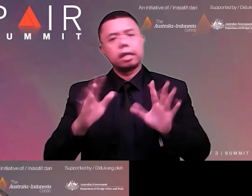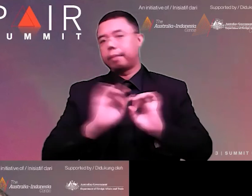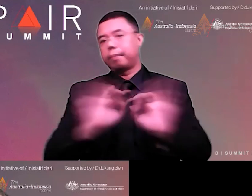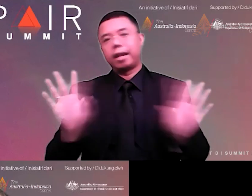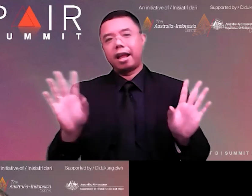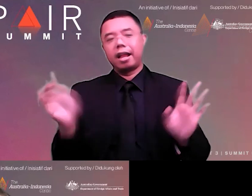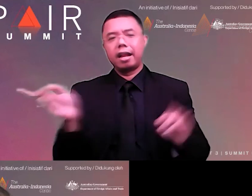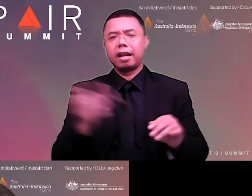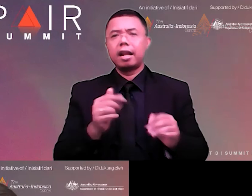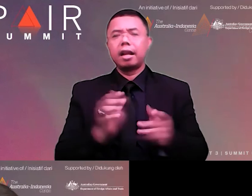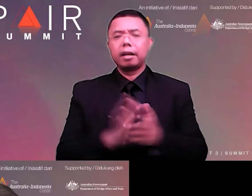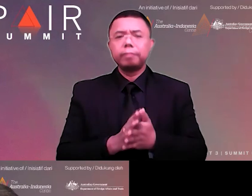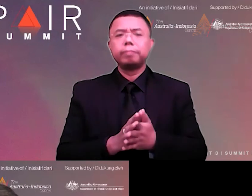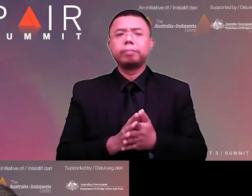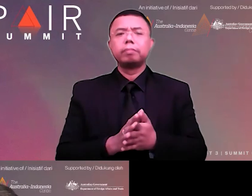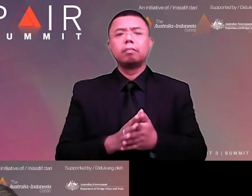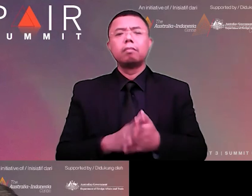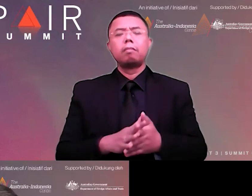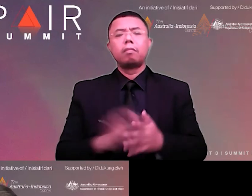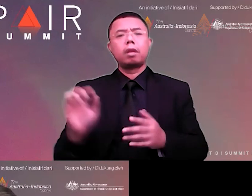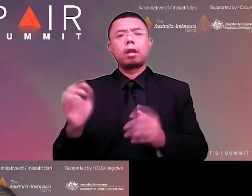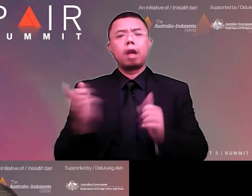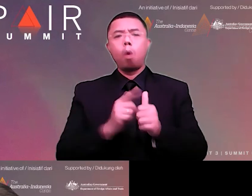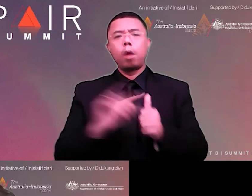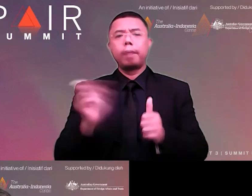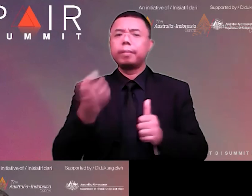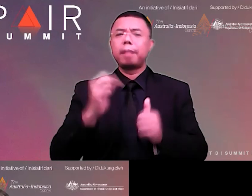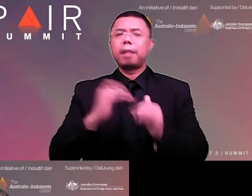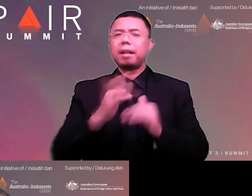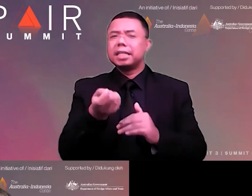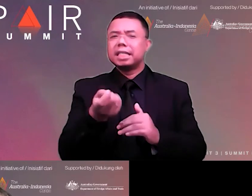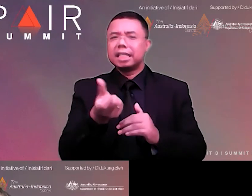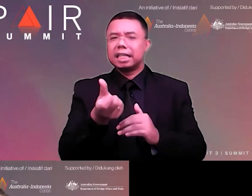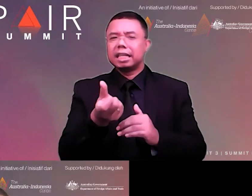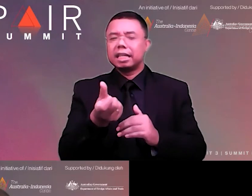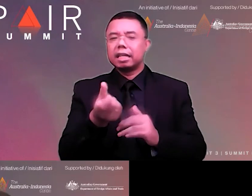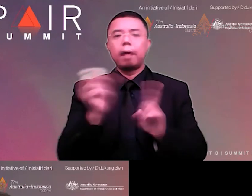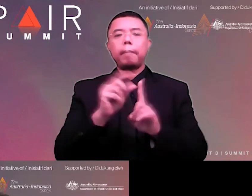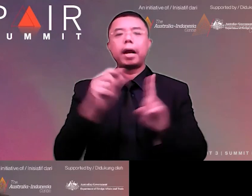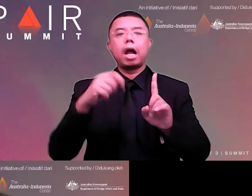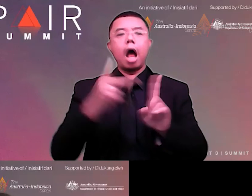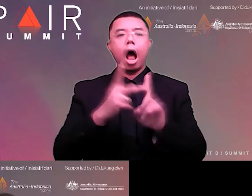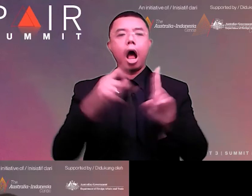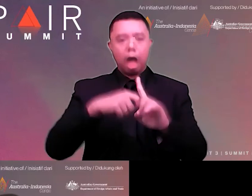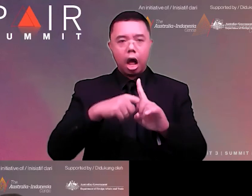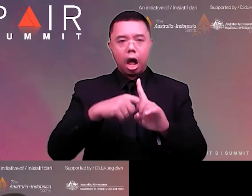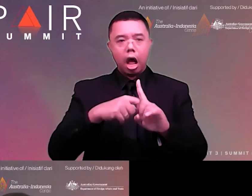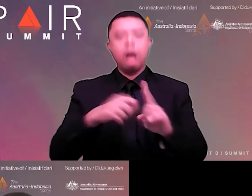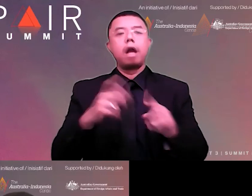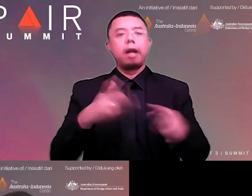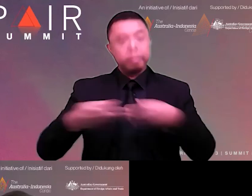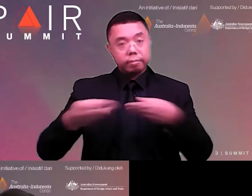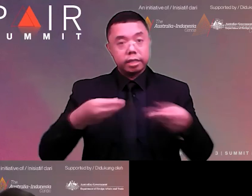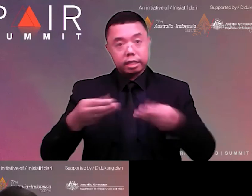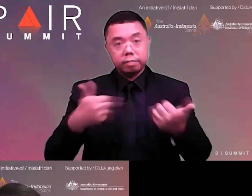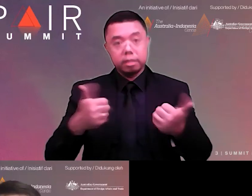job layoffs, and business navigated more effectively with this more nuanced policy.